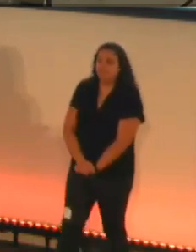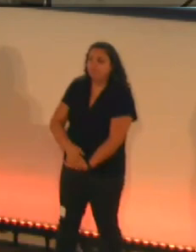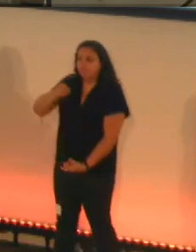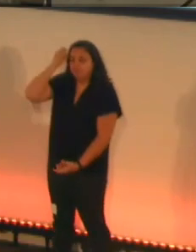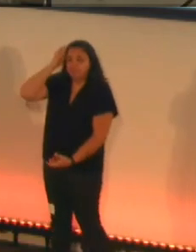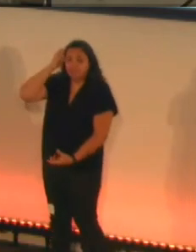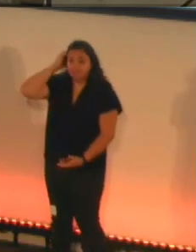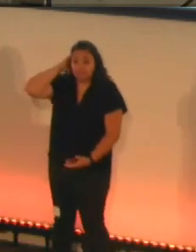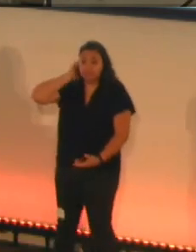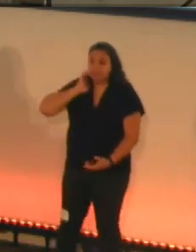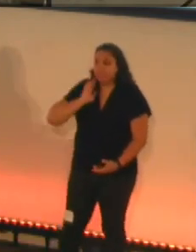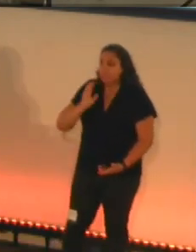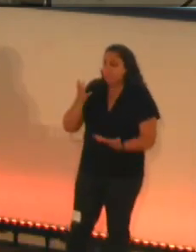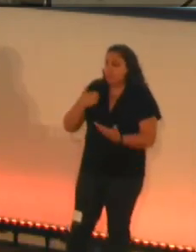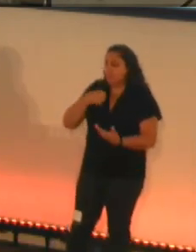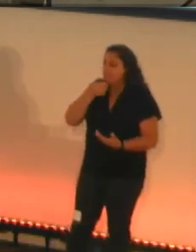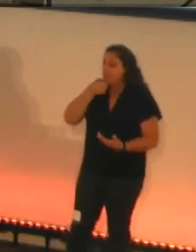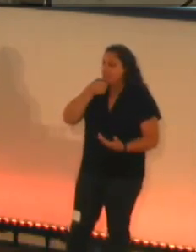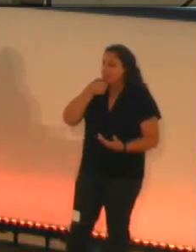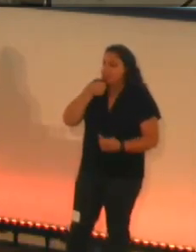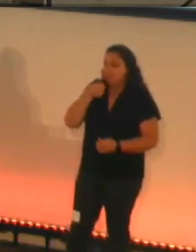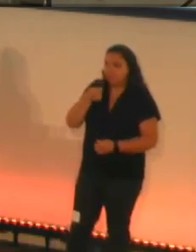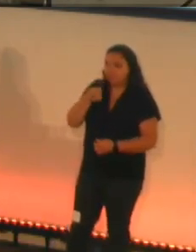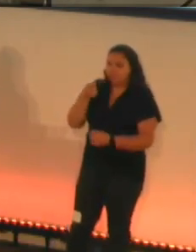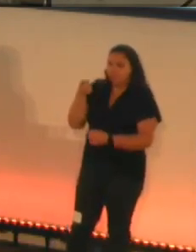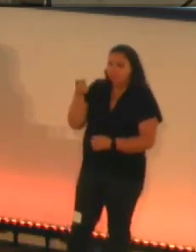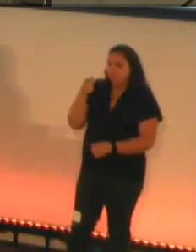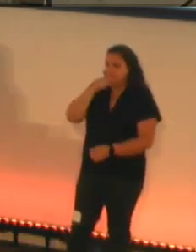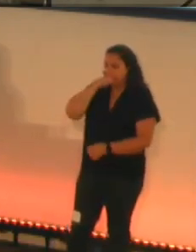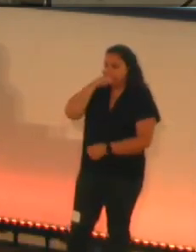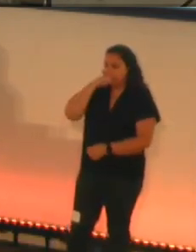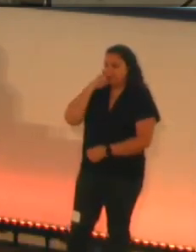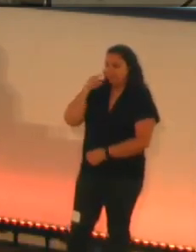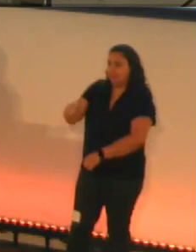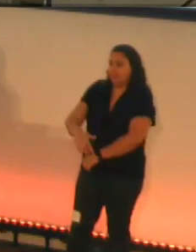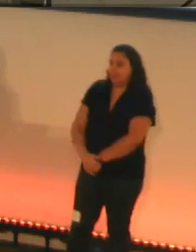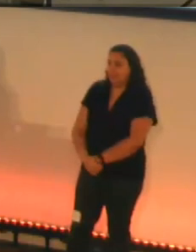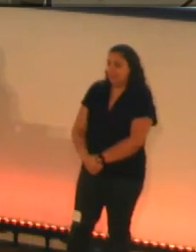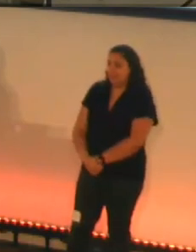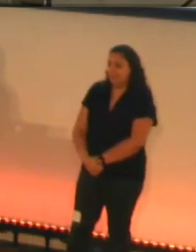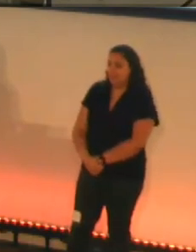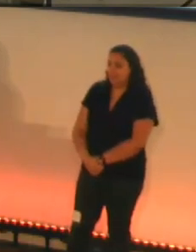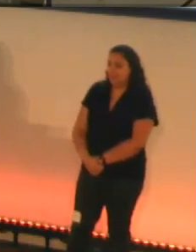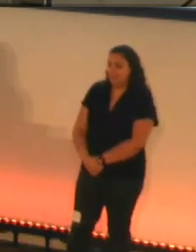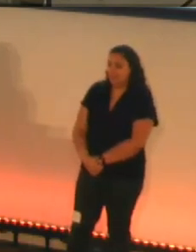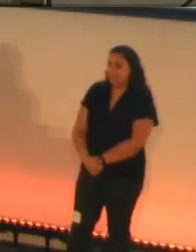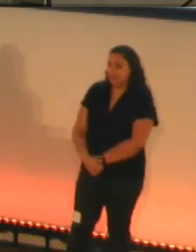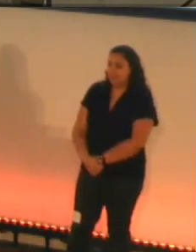Does anyone else have like a mic in hand or something? Oh, I saw a hand lift there and a microphone is in it. Fantastic.